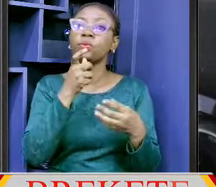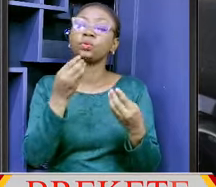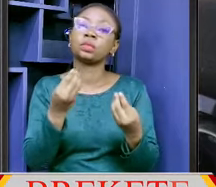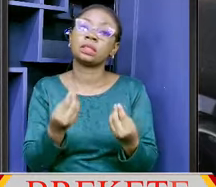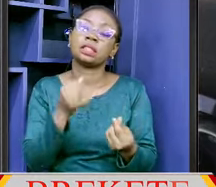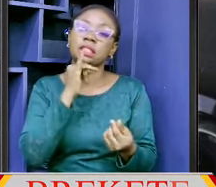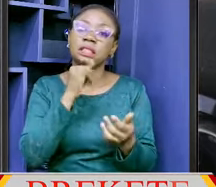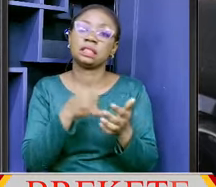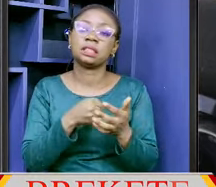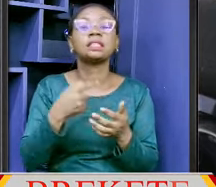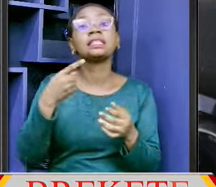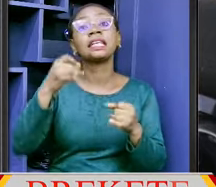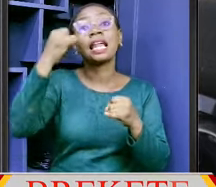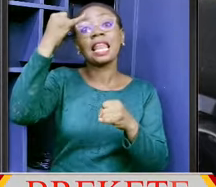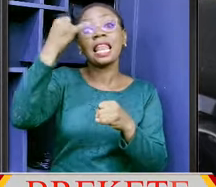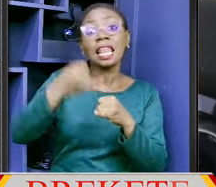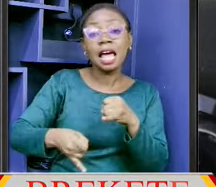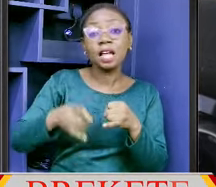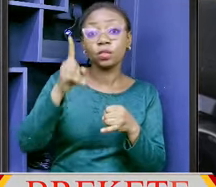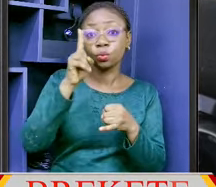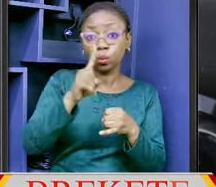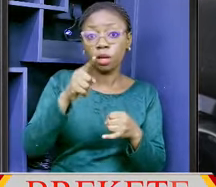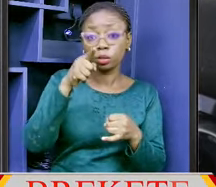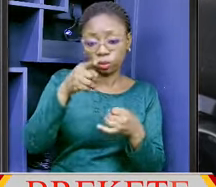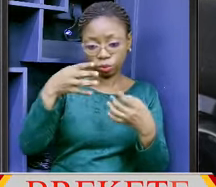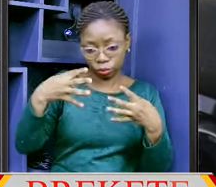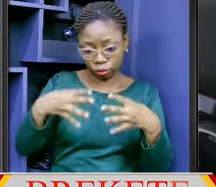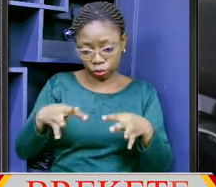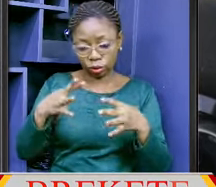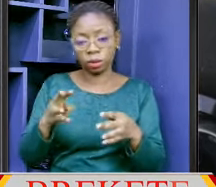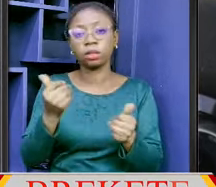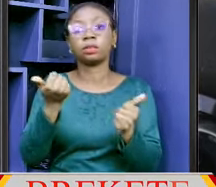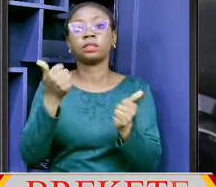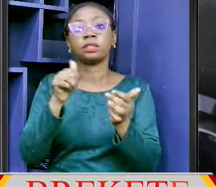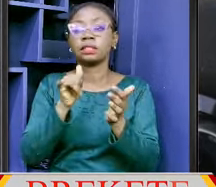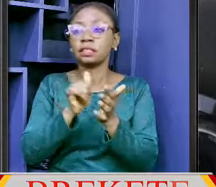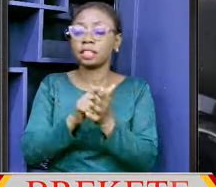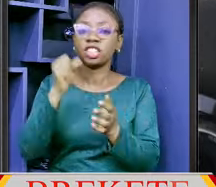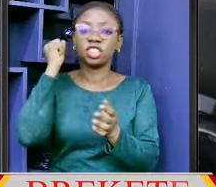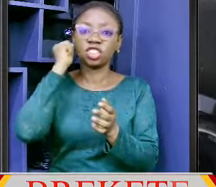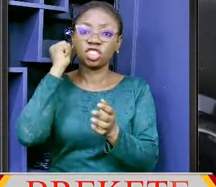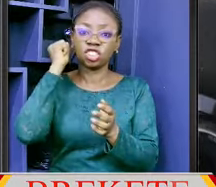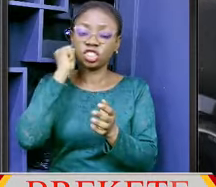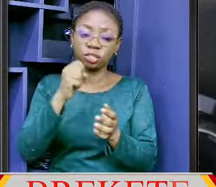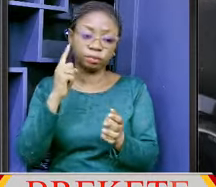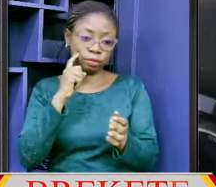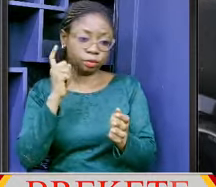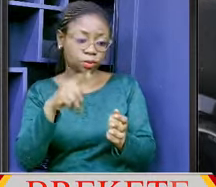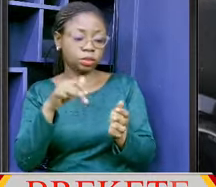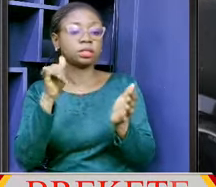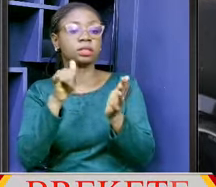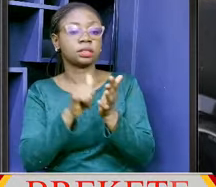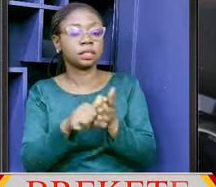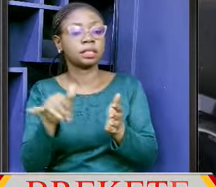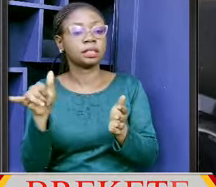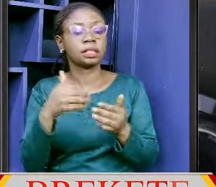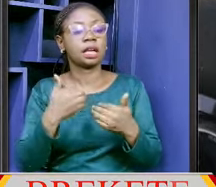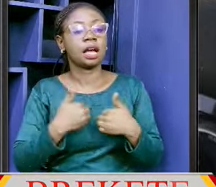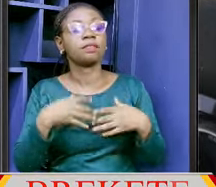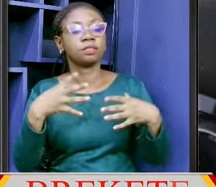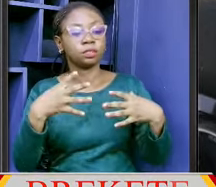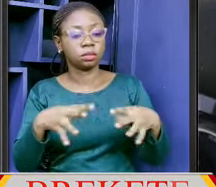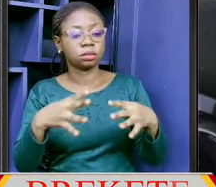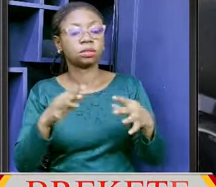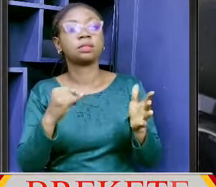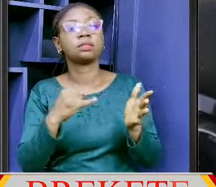one you sold that she discovered that on her own, she went to the village, discovered that, okay, she